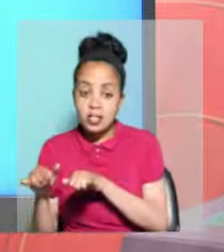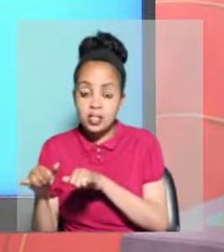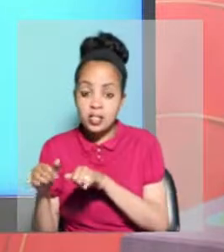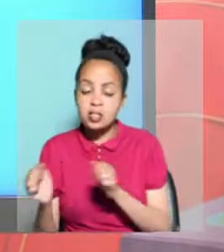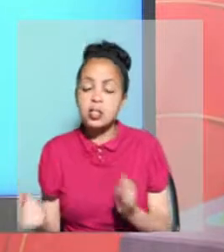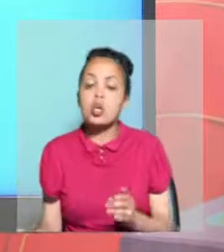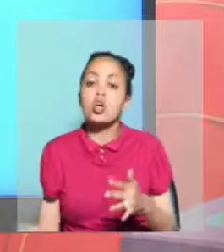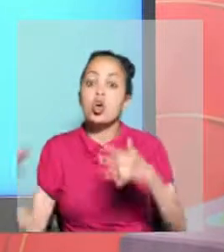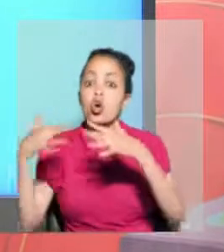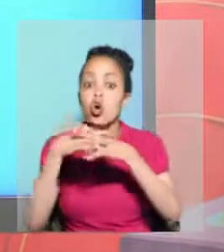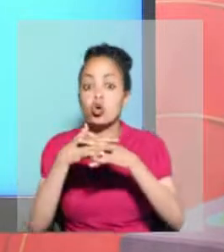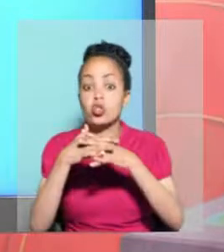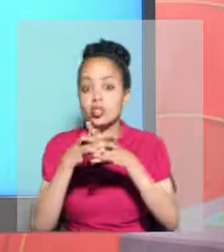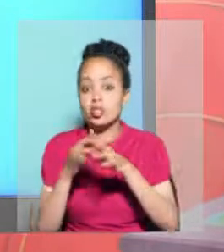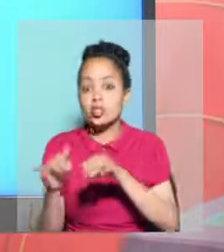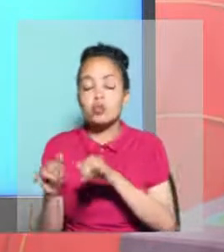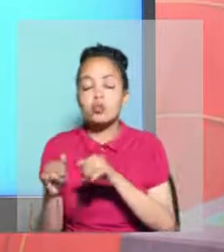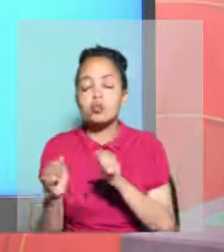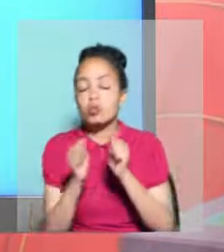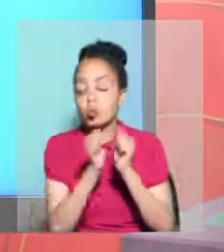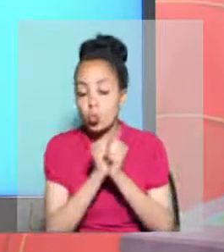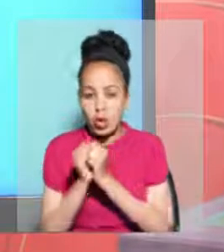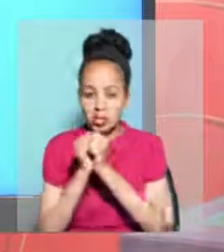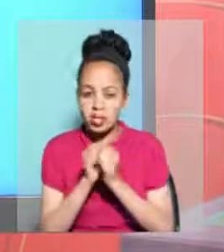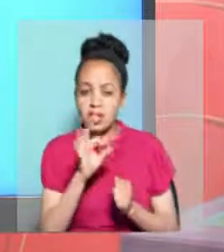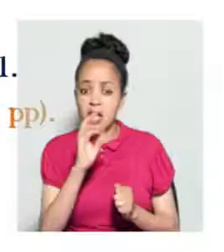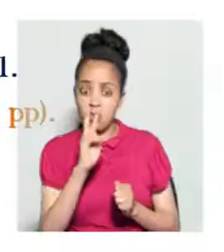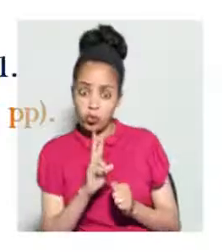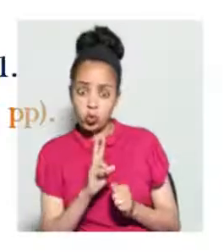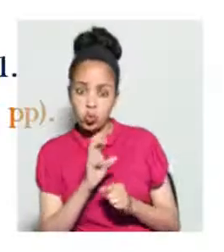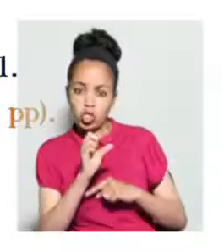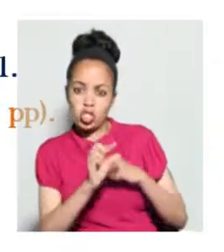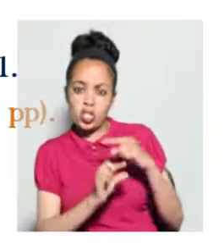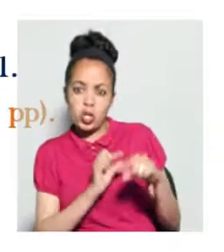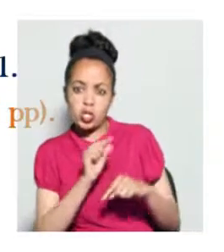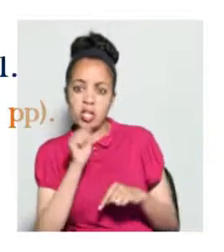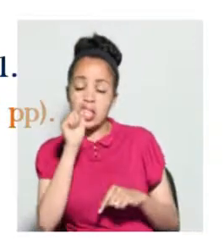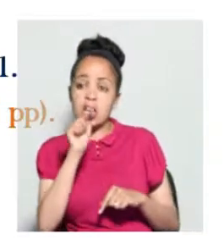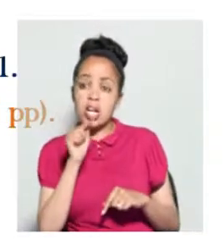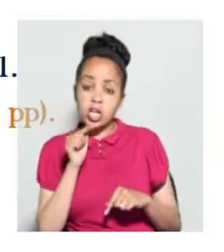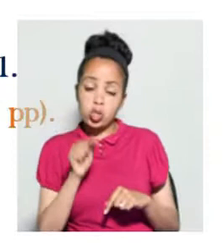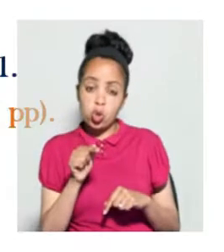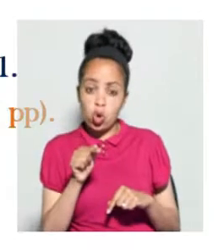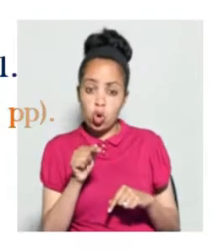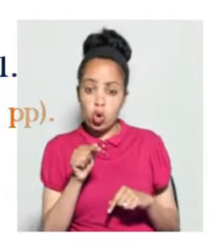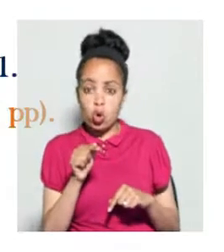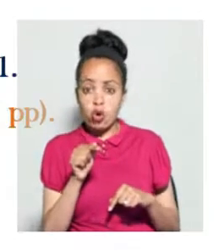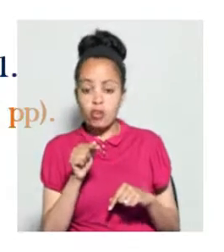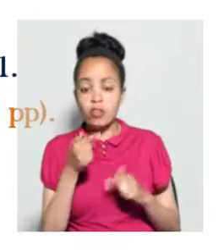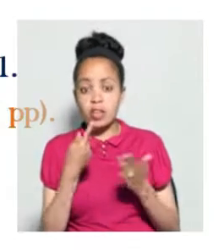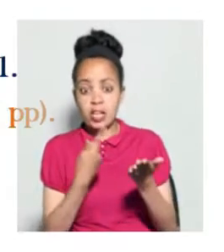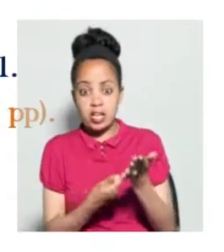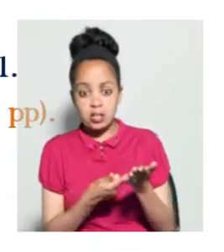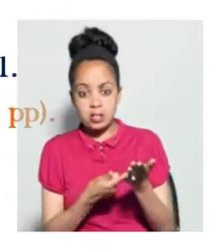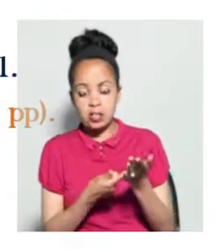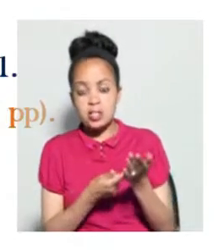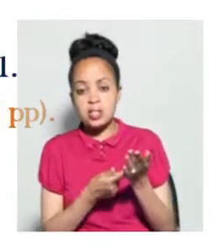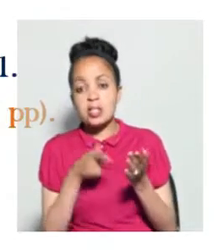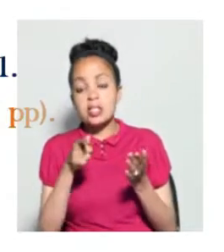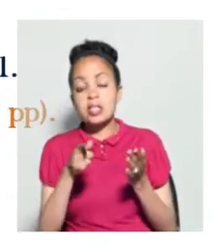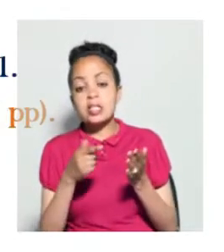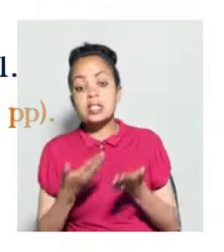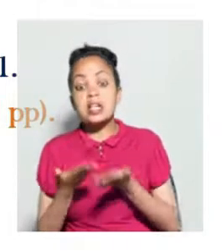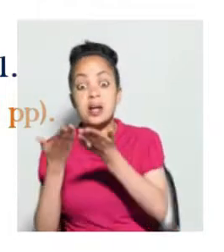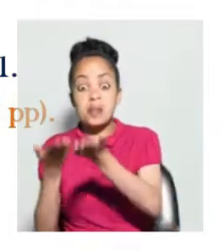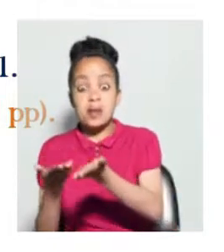together. In F2 generation, the ratio of dominant to recessive, here, this one